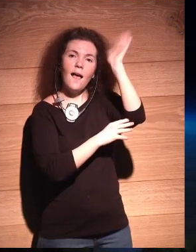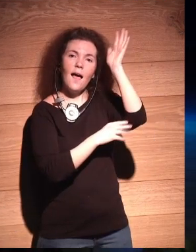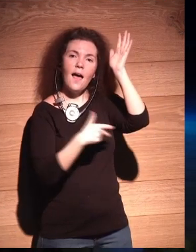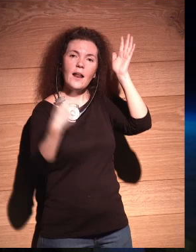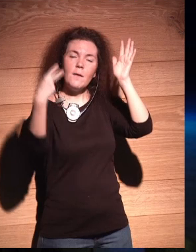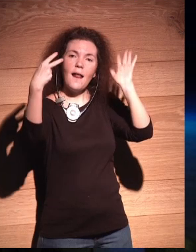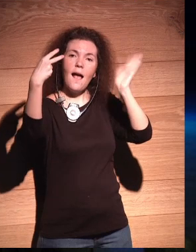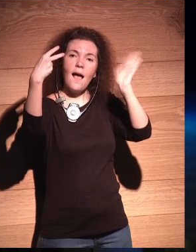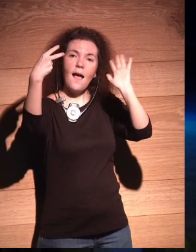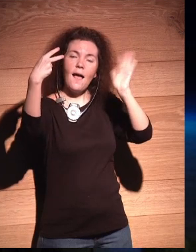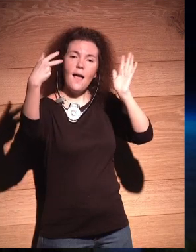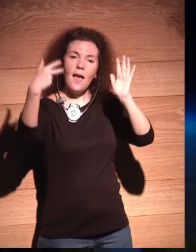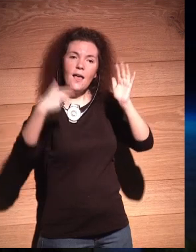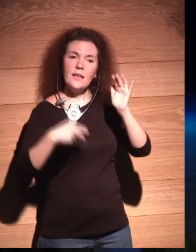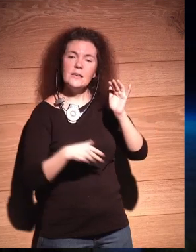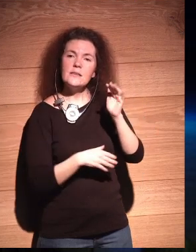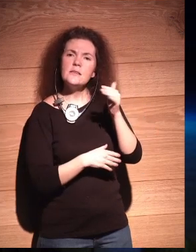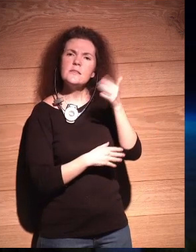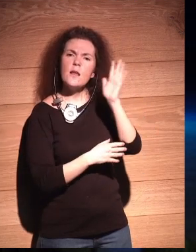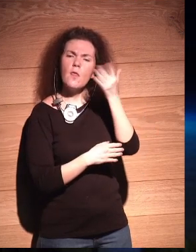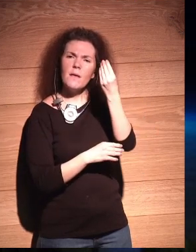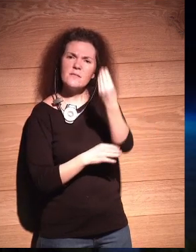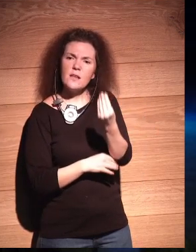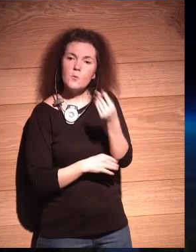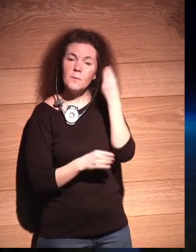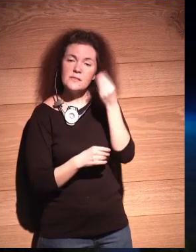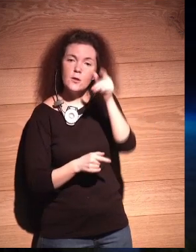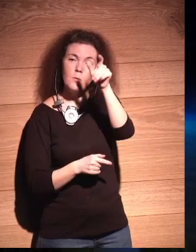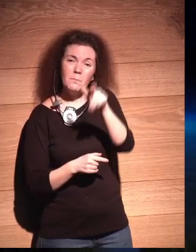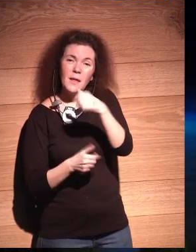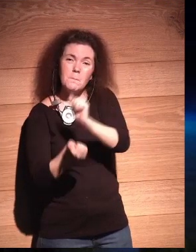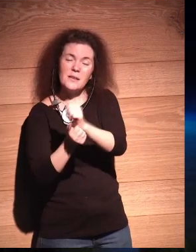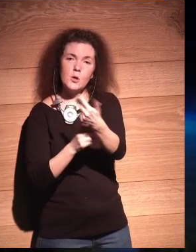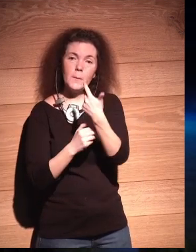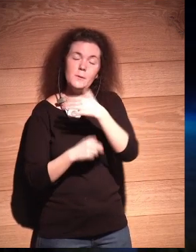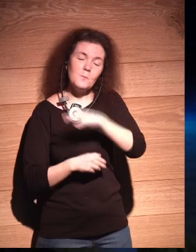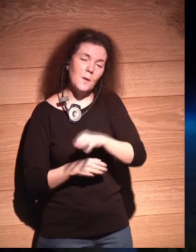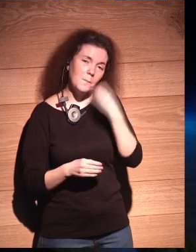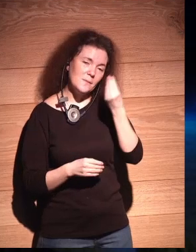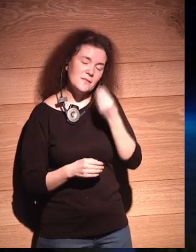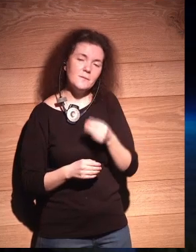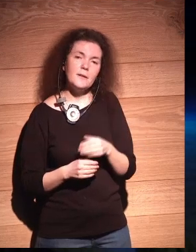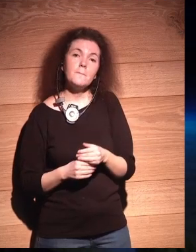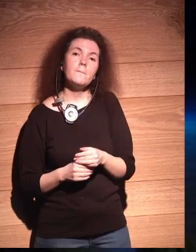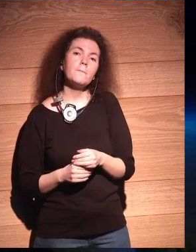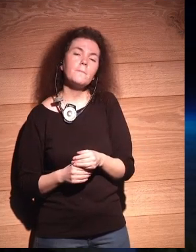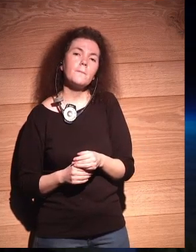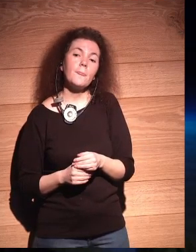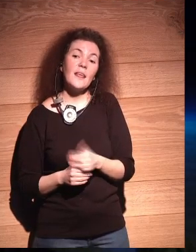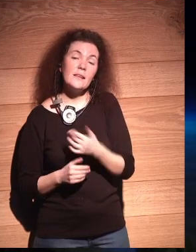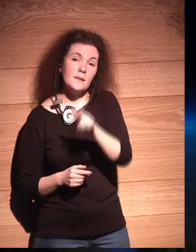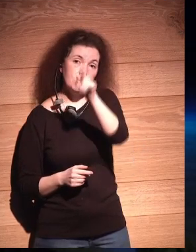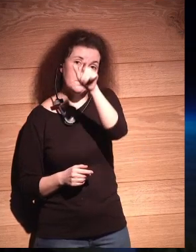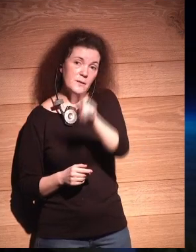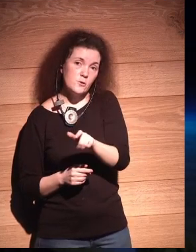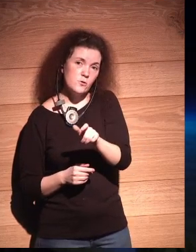could see them. Now, this is a person who'd been called the worst things in the whole world, and suddenly